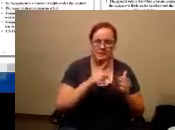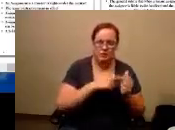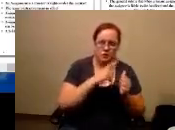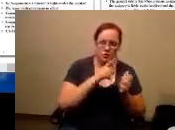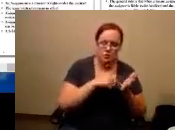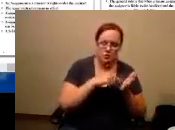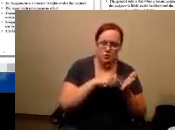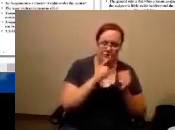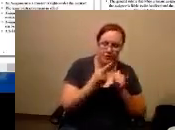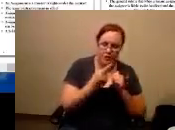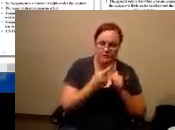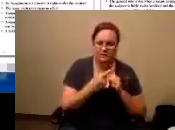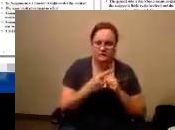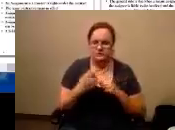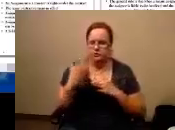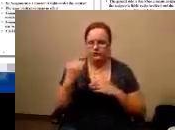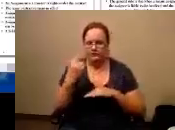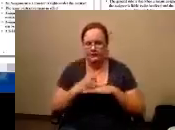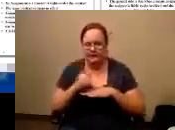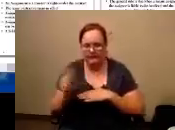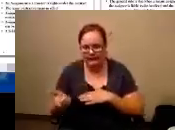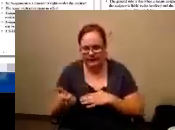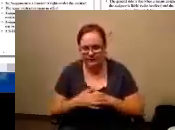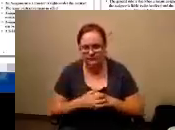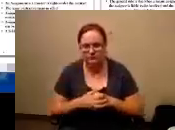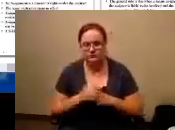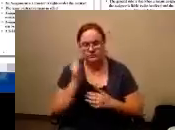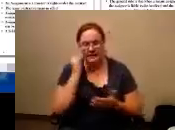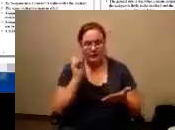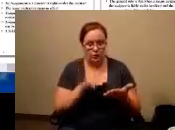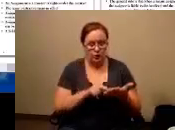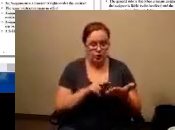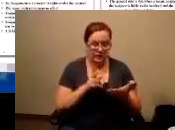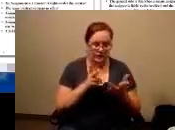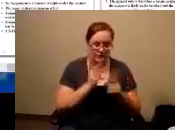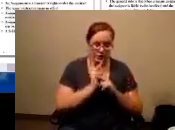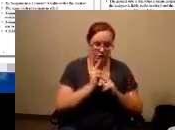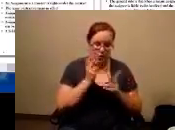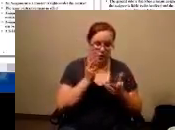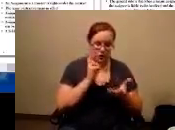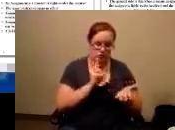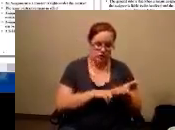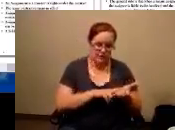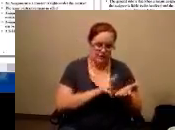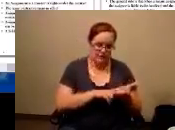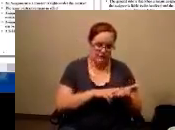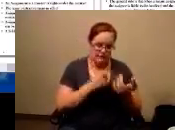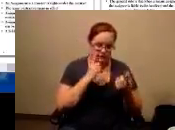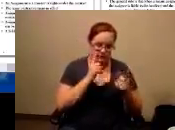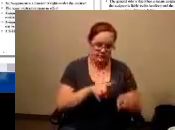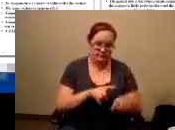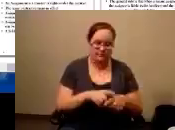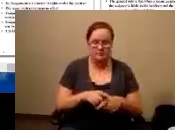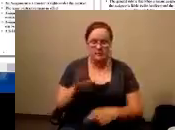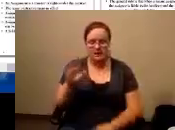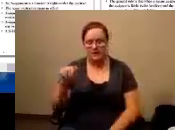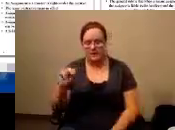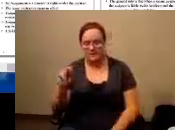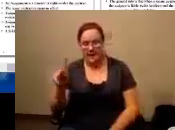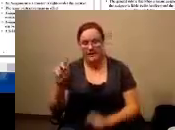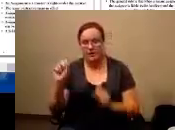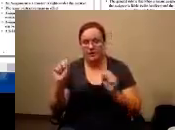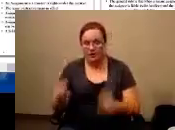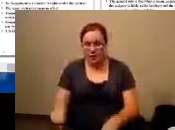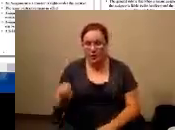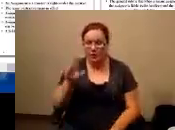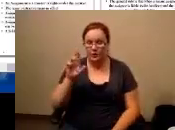you're 15 days late. If you look at your loan agreement carefully, the bank could repo your car